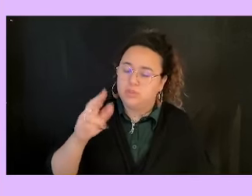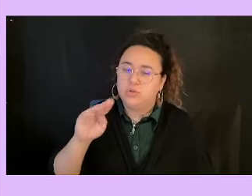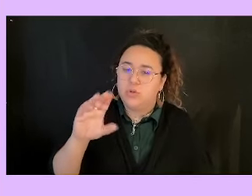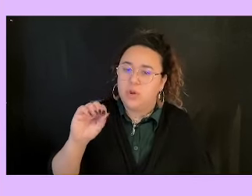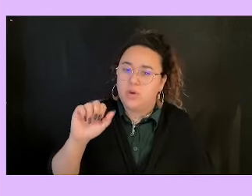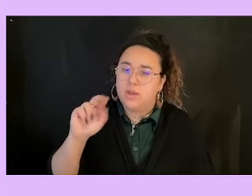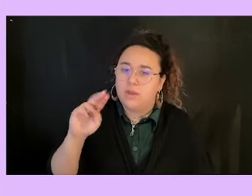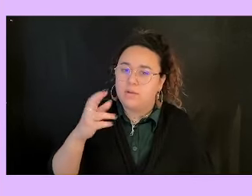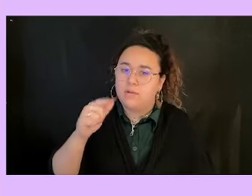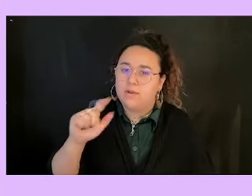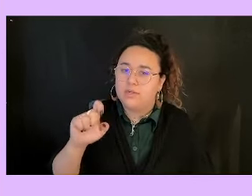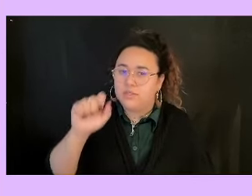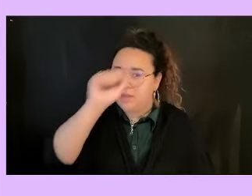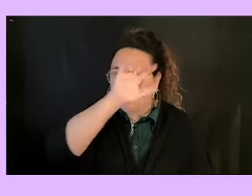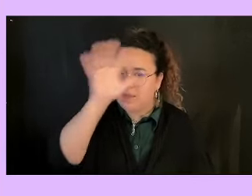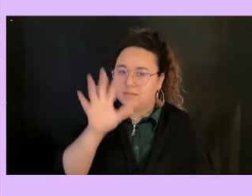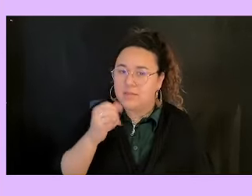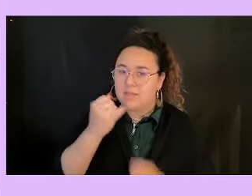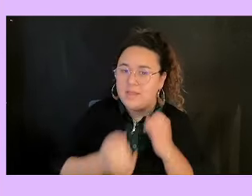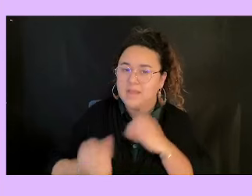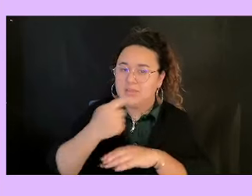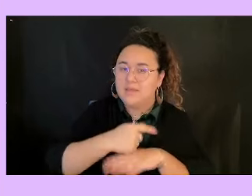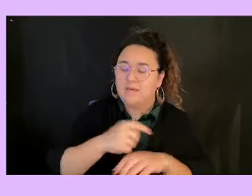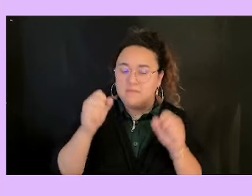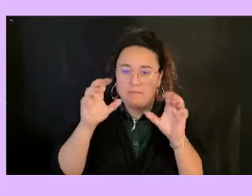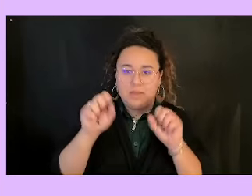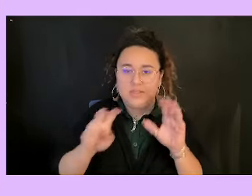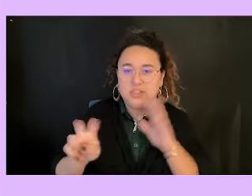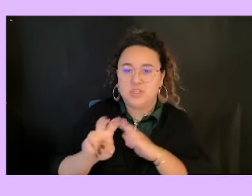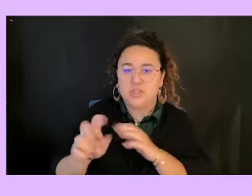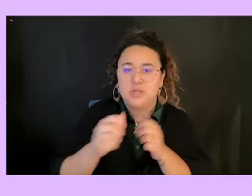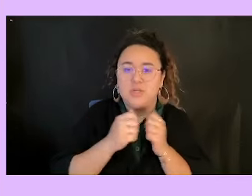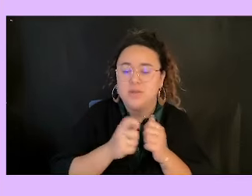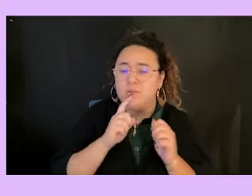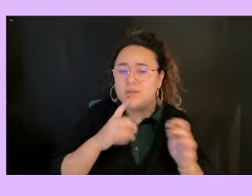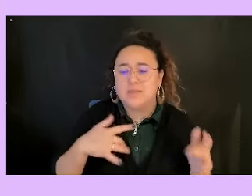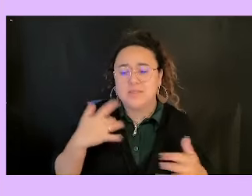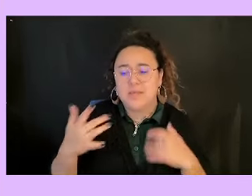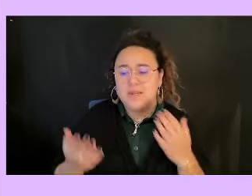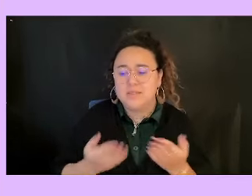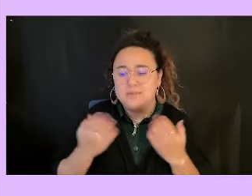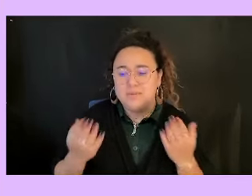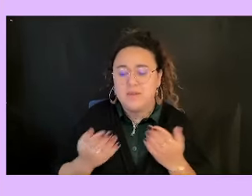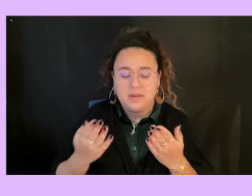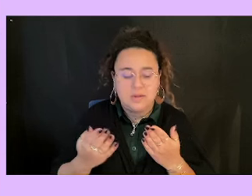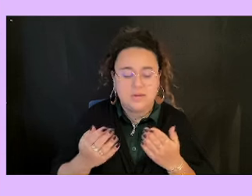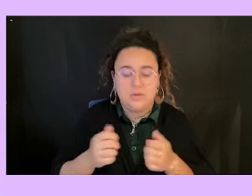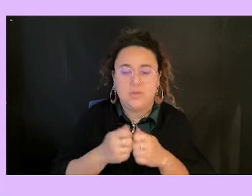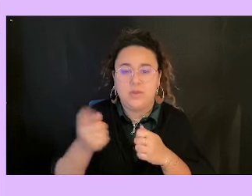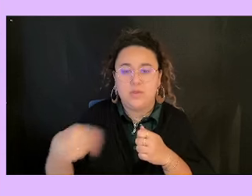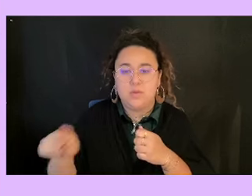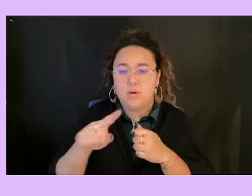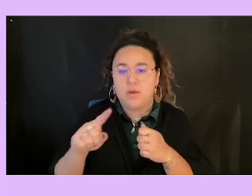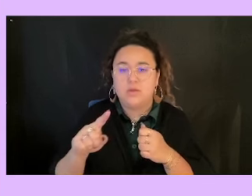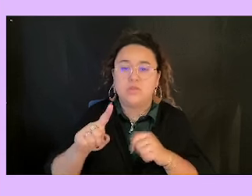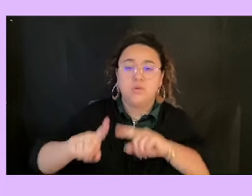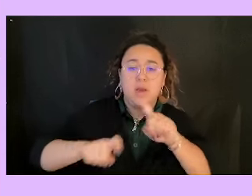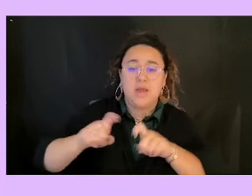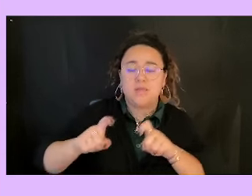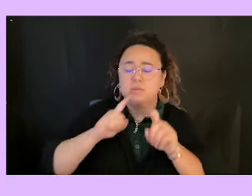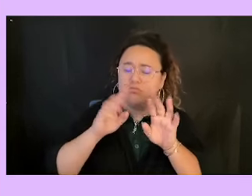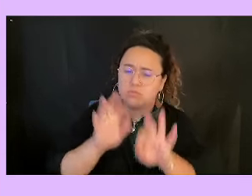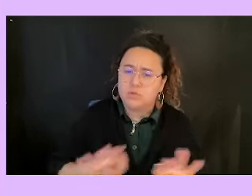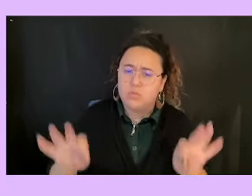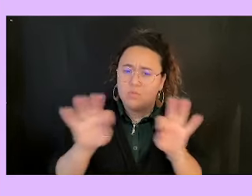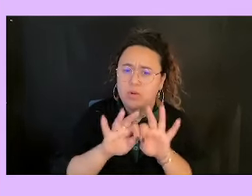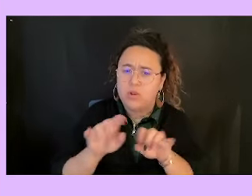And we're on our last day of this like magical journey together, and we're so excited to be here with you all to ask some critical questions